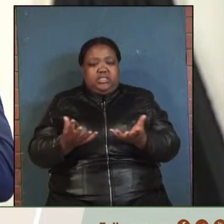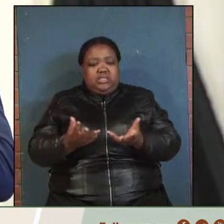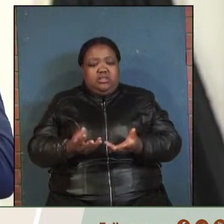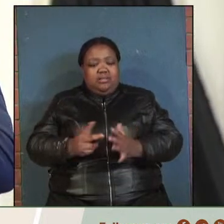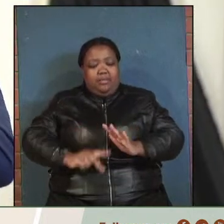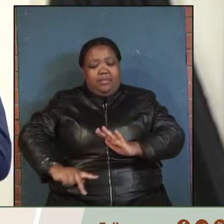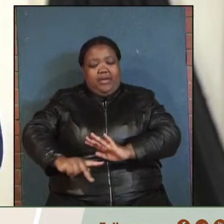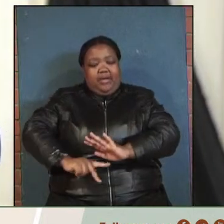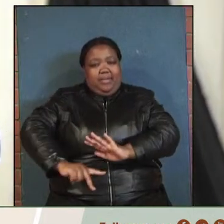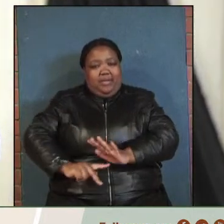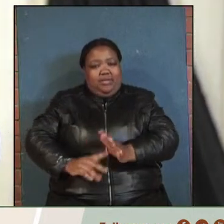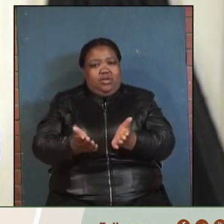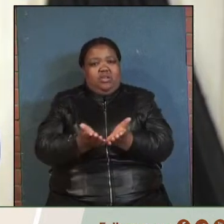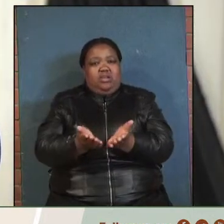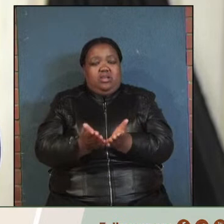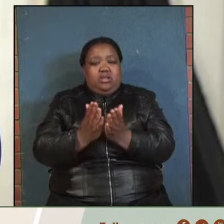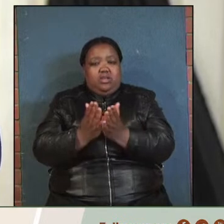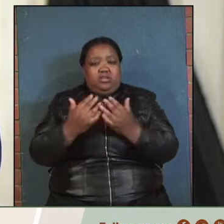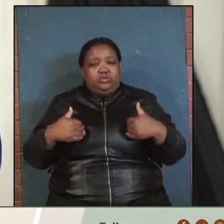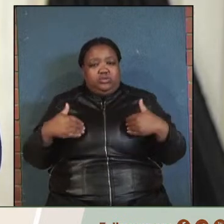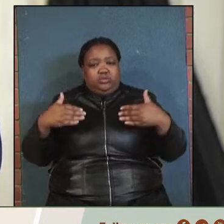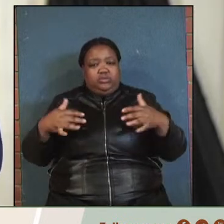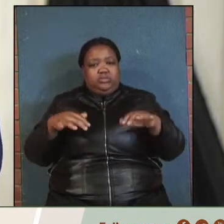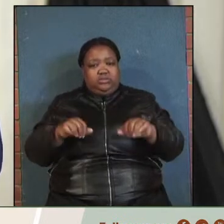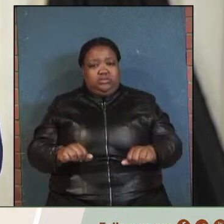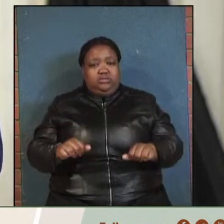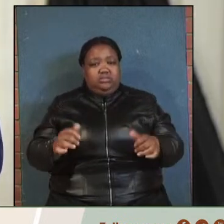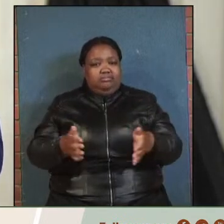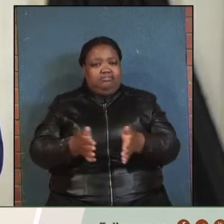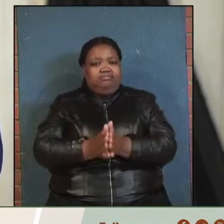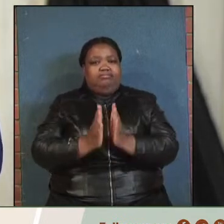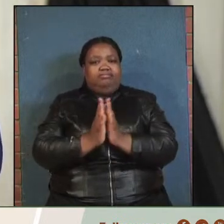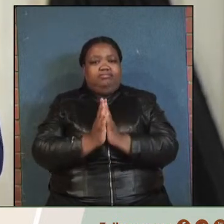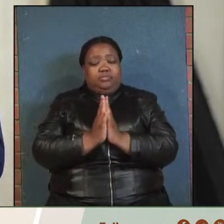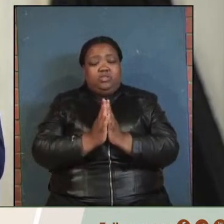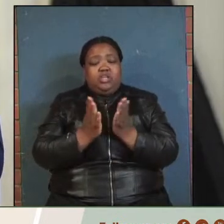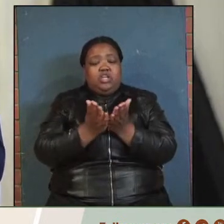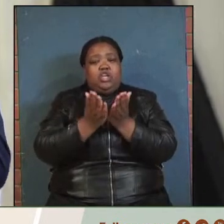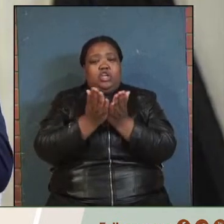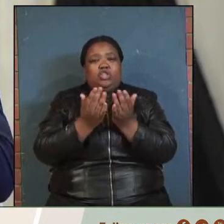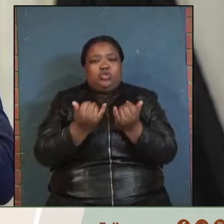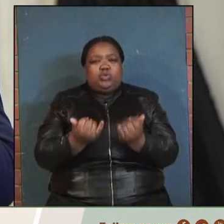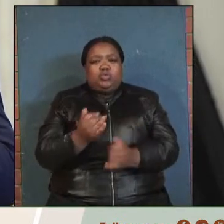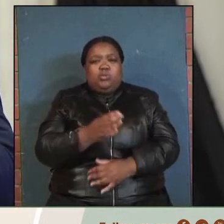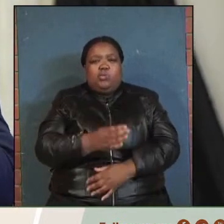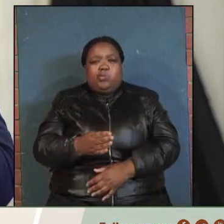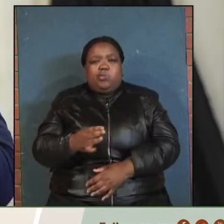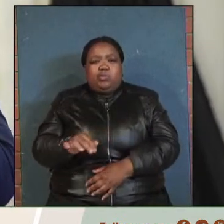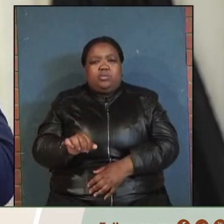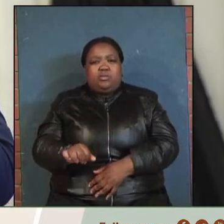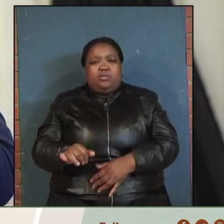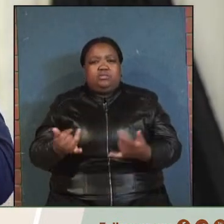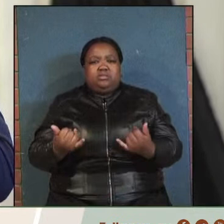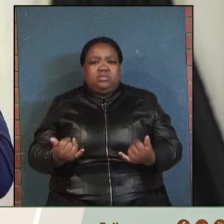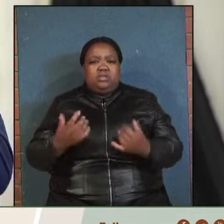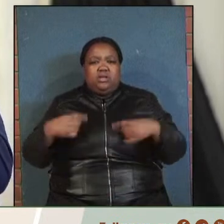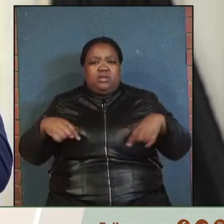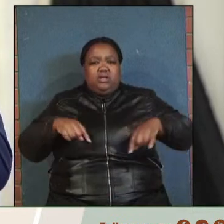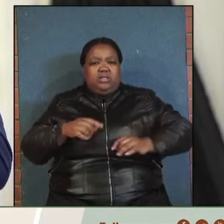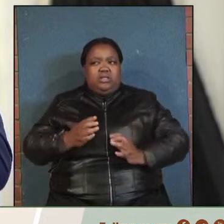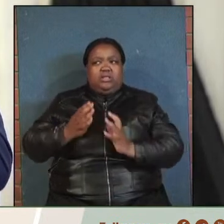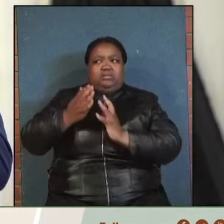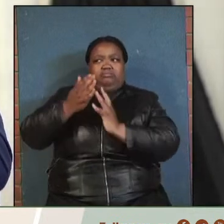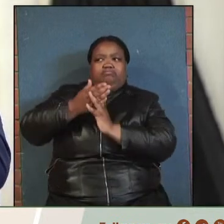level. It's also an appeal to schools represented here to allow us access so